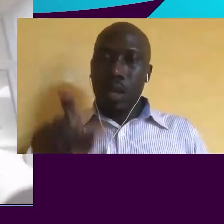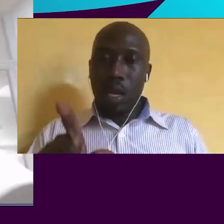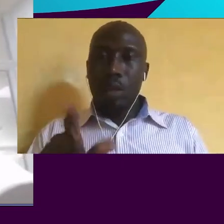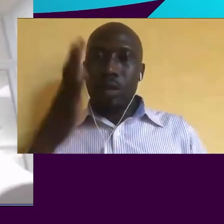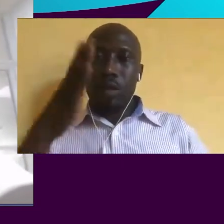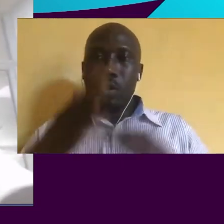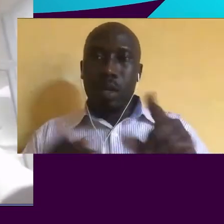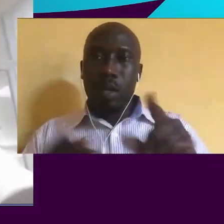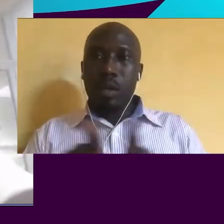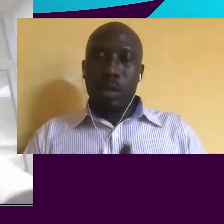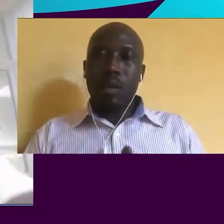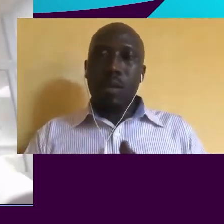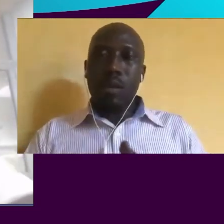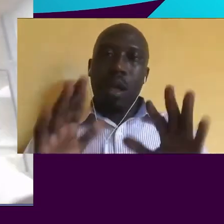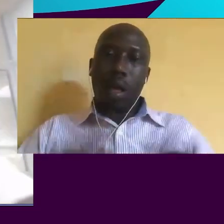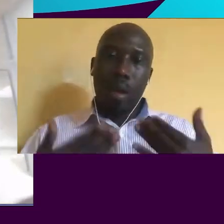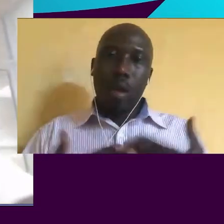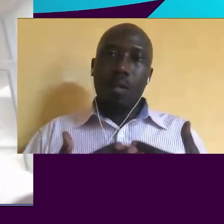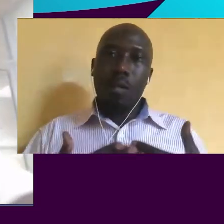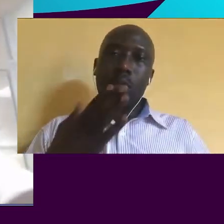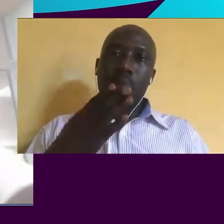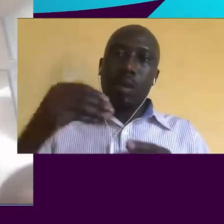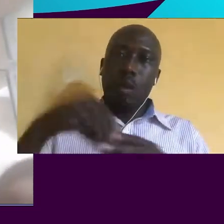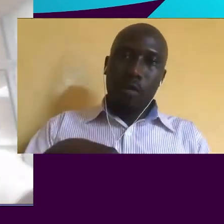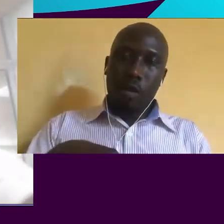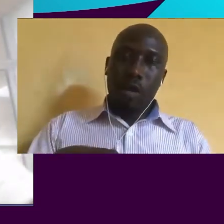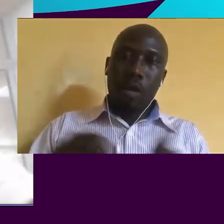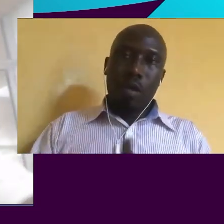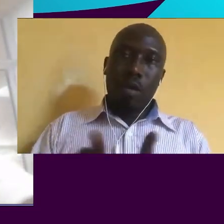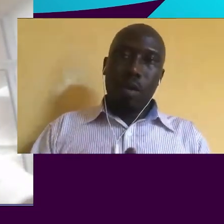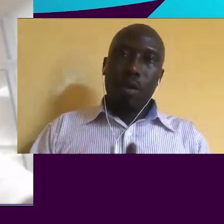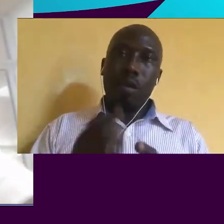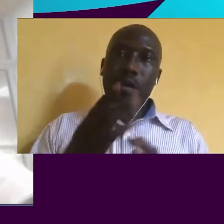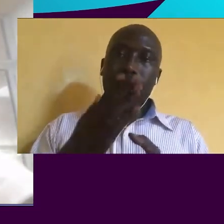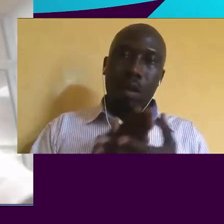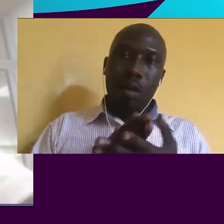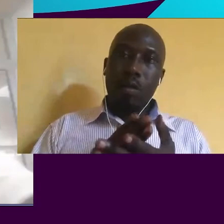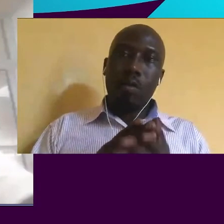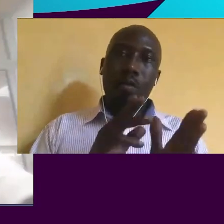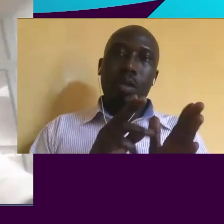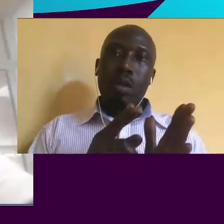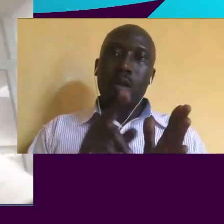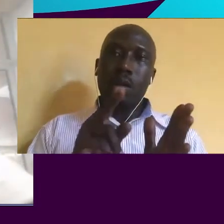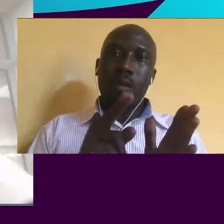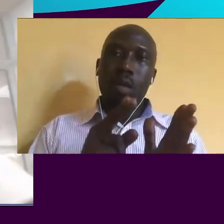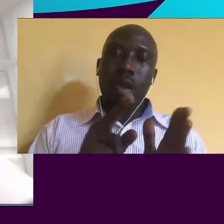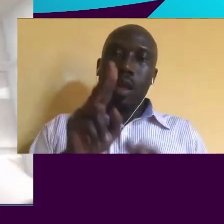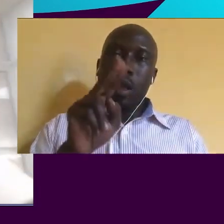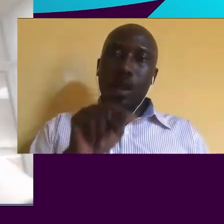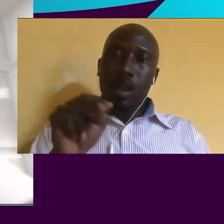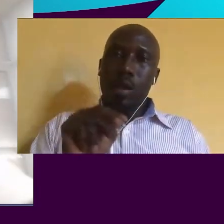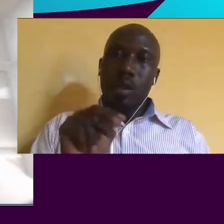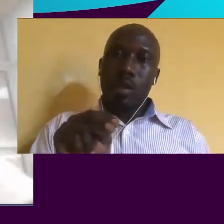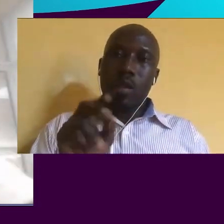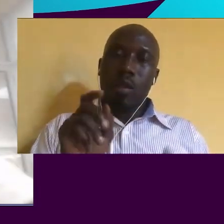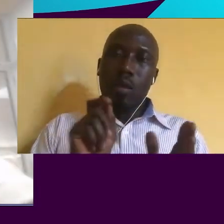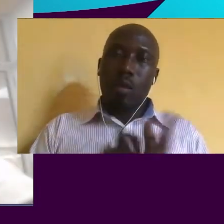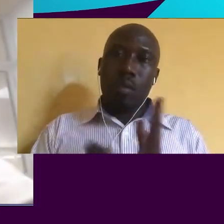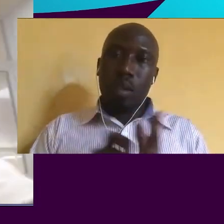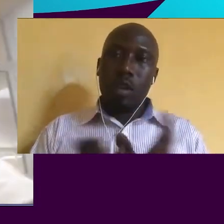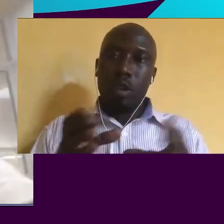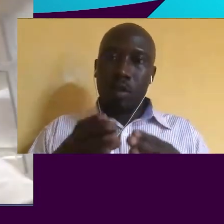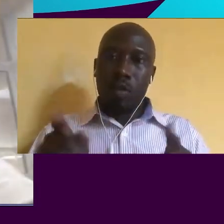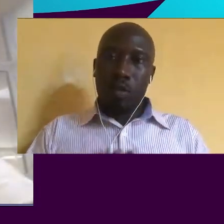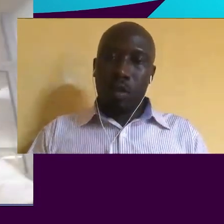passionate about. I'm part of the Media House, the Nation Media Group. We run Daily Monitor, we run